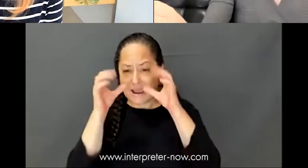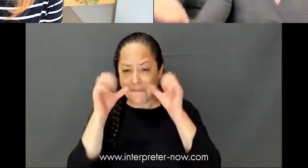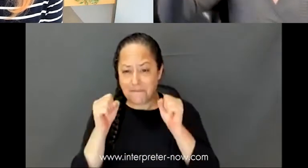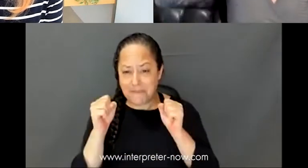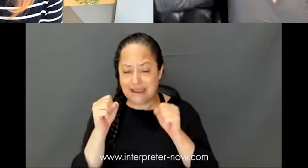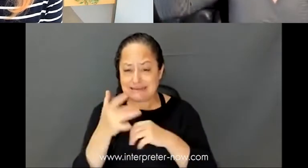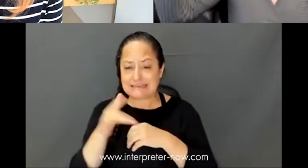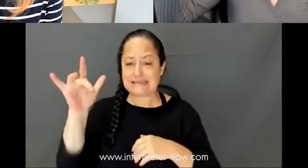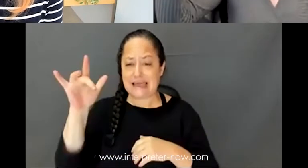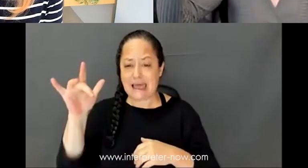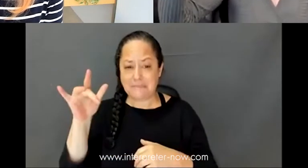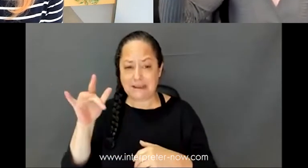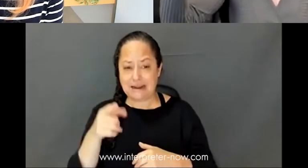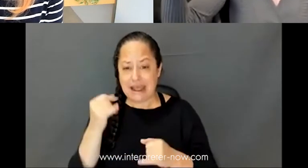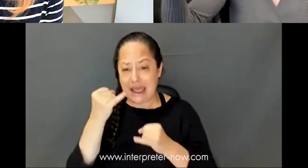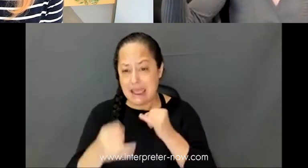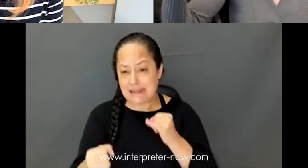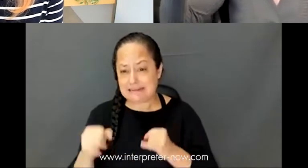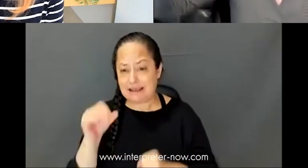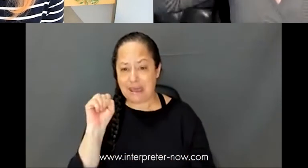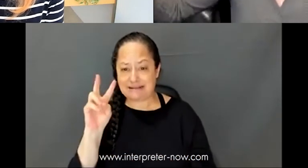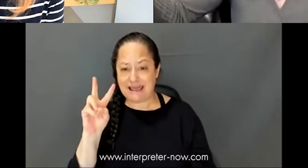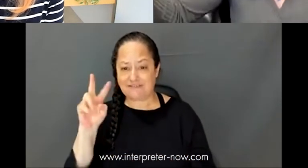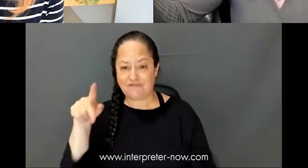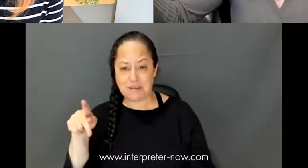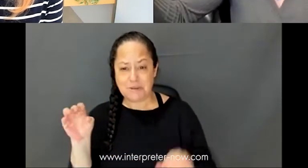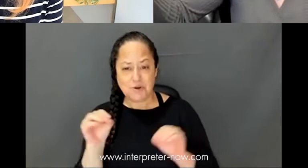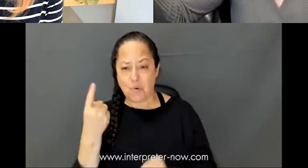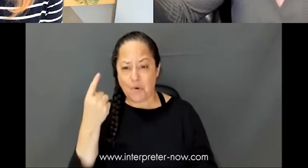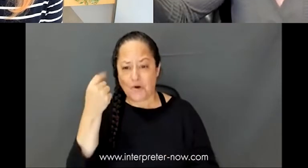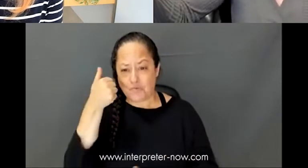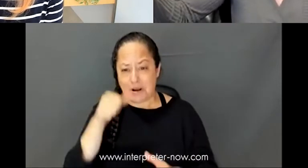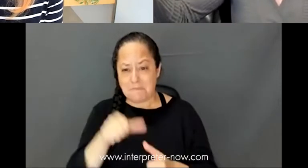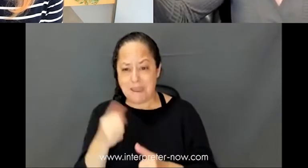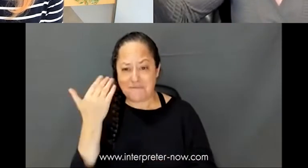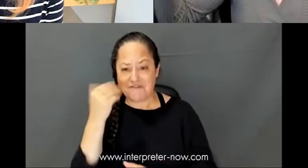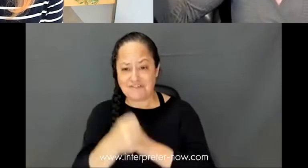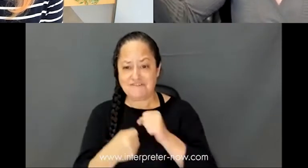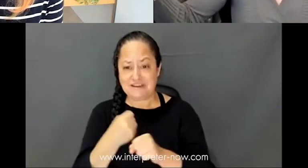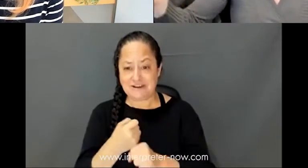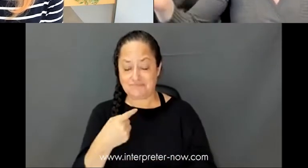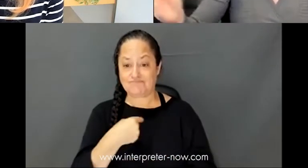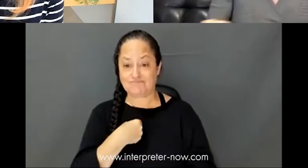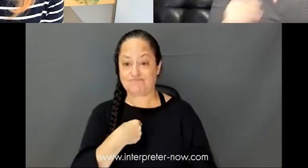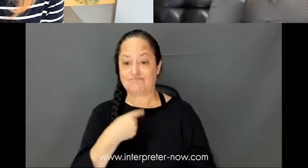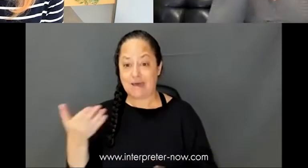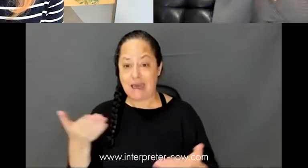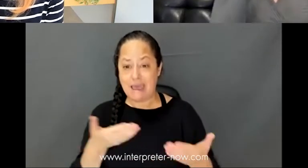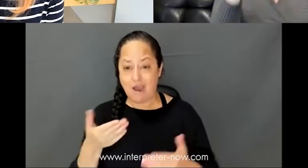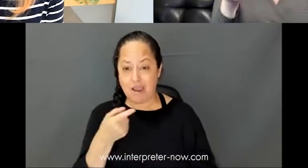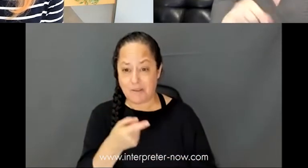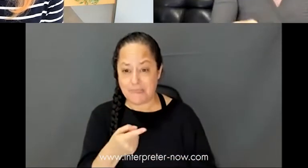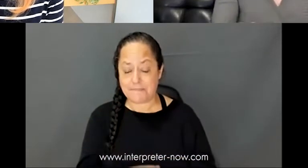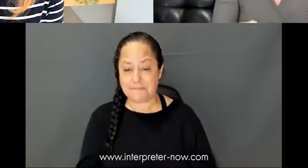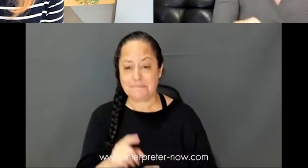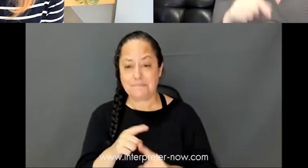in the rough that someday ends up becoming an SVP, no one's going to remember 15 years from now that I was the one that hired them.